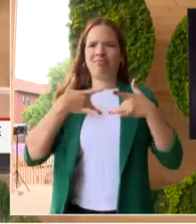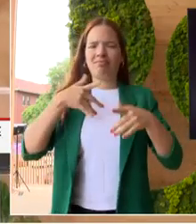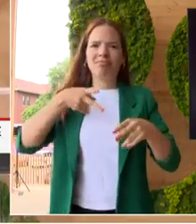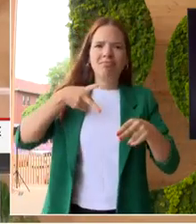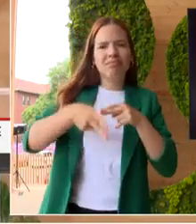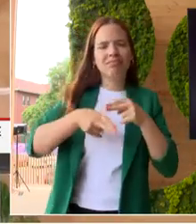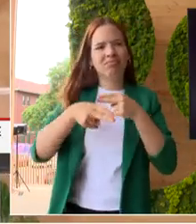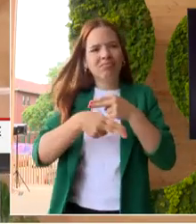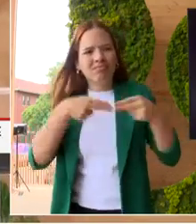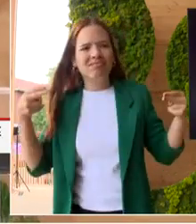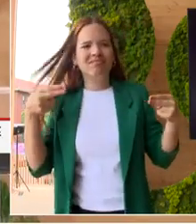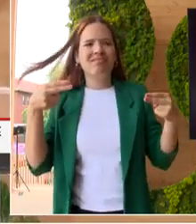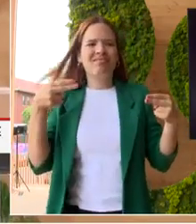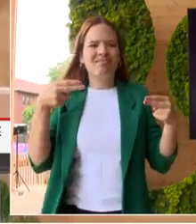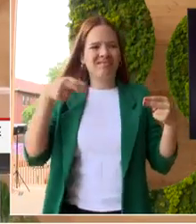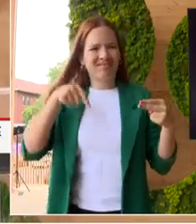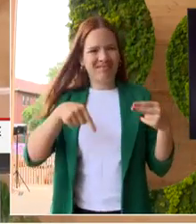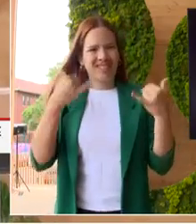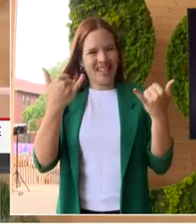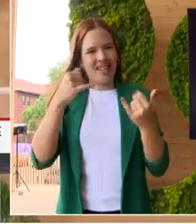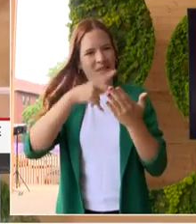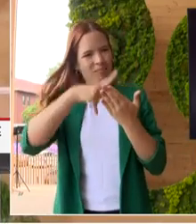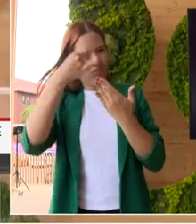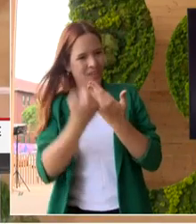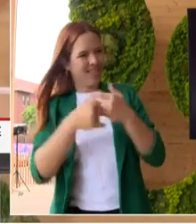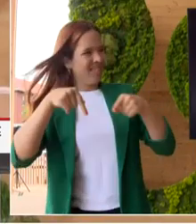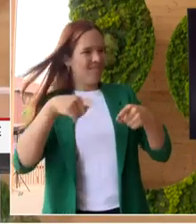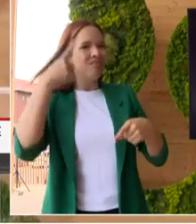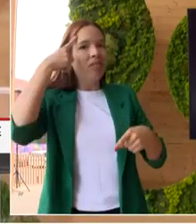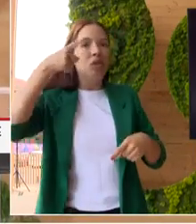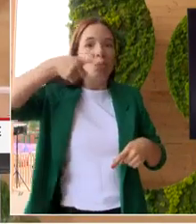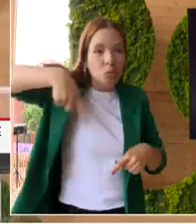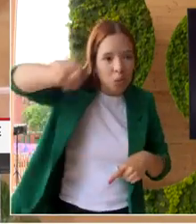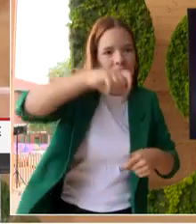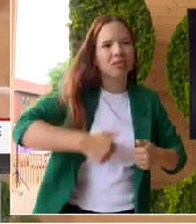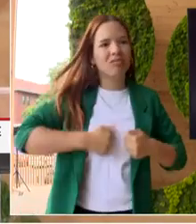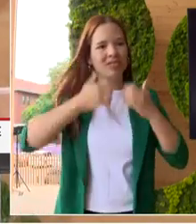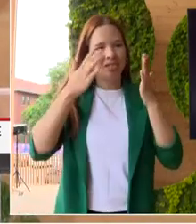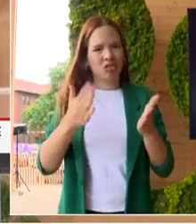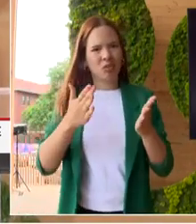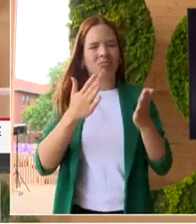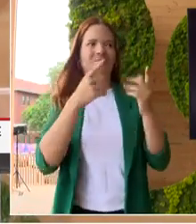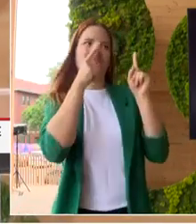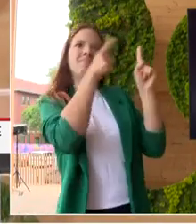project delivered to our residents under the leadership of Mayor Muriel Bowser.